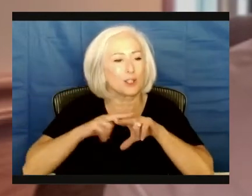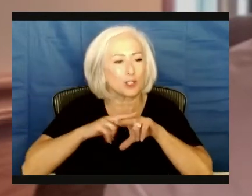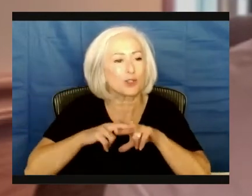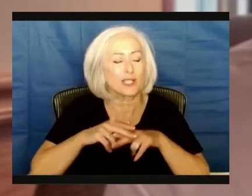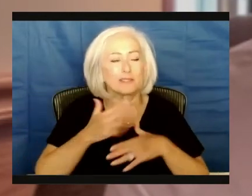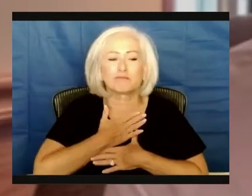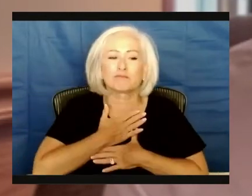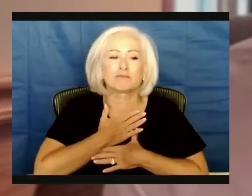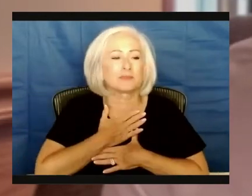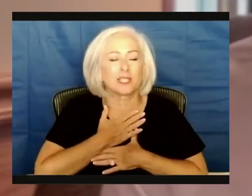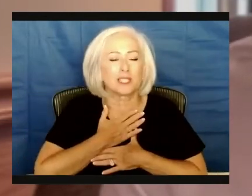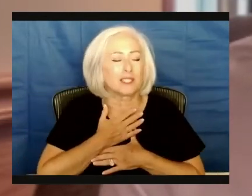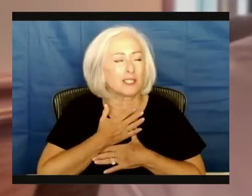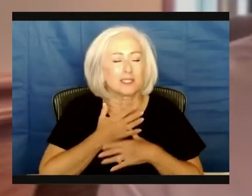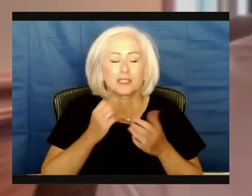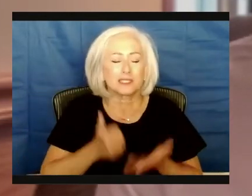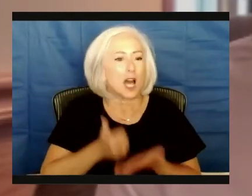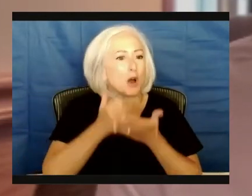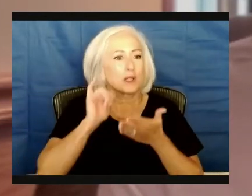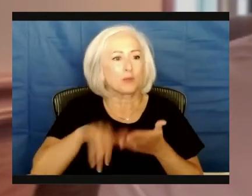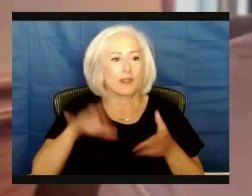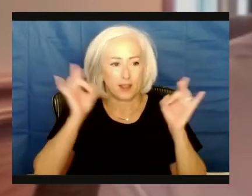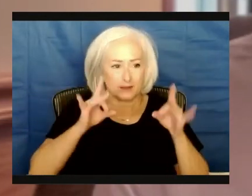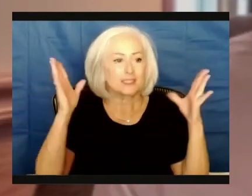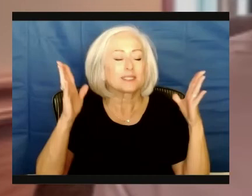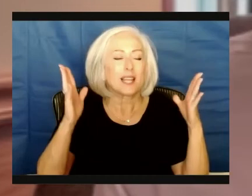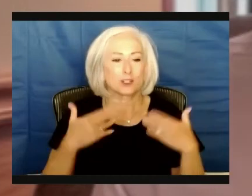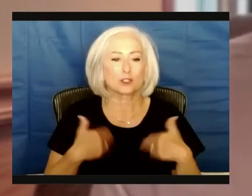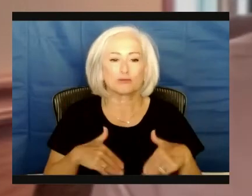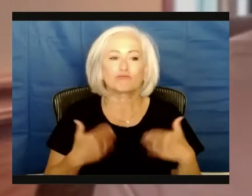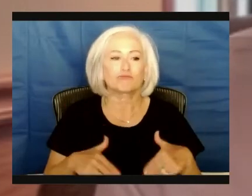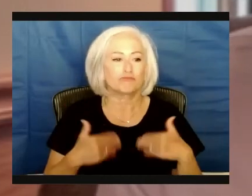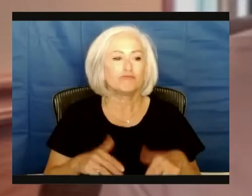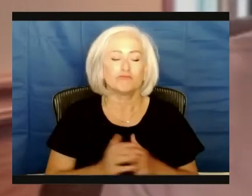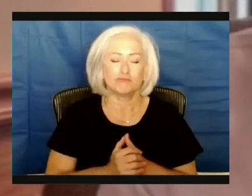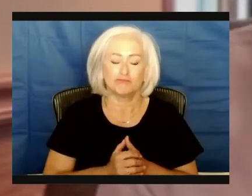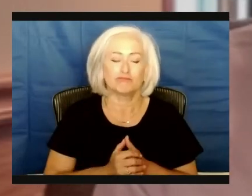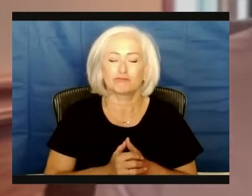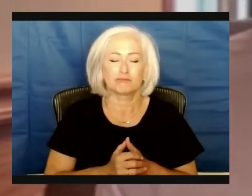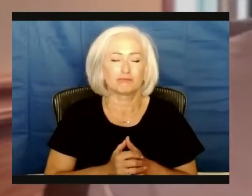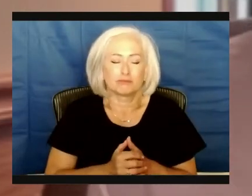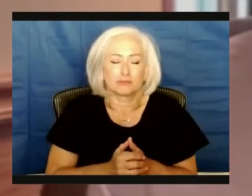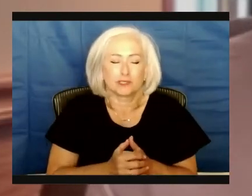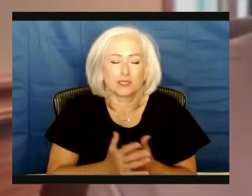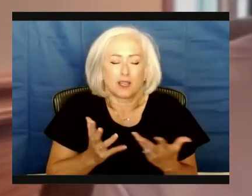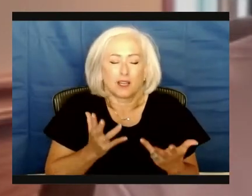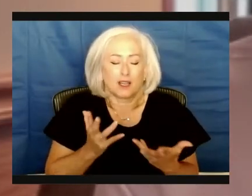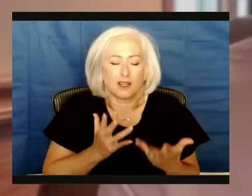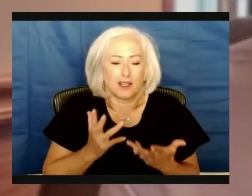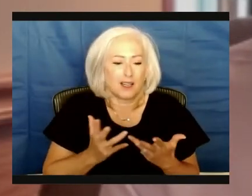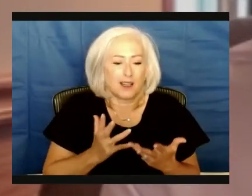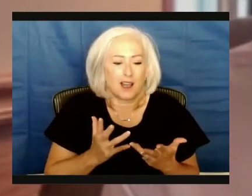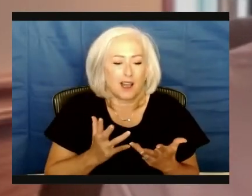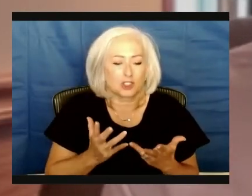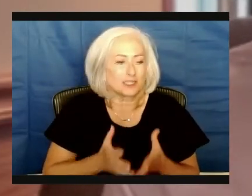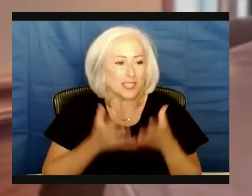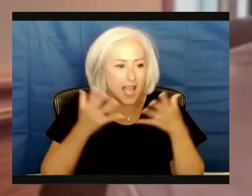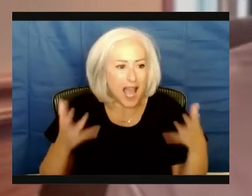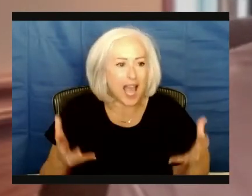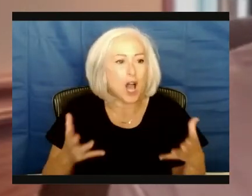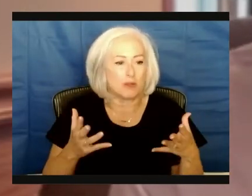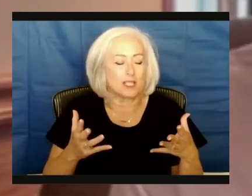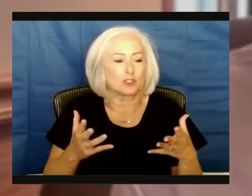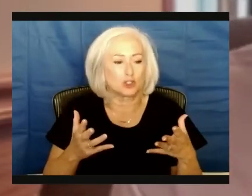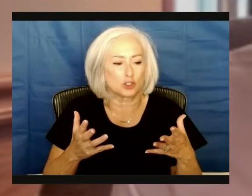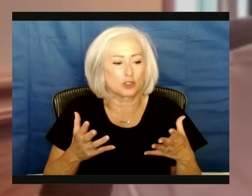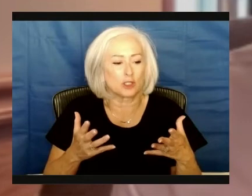disaster. That was my biggest takeaway was just how important community is